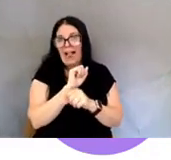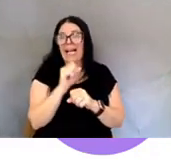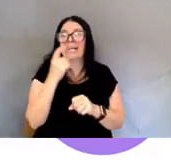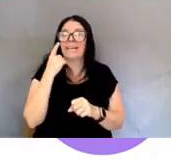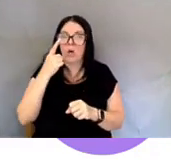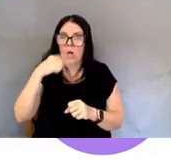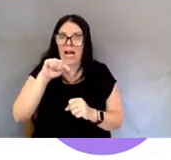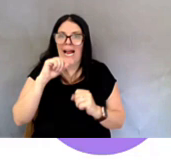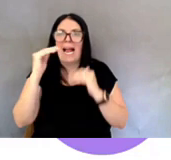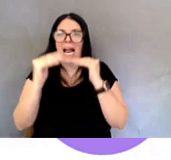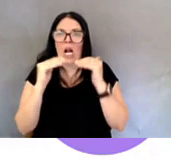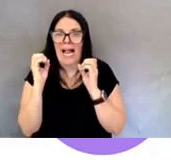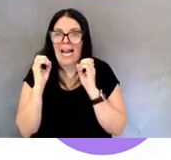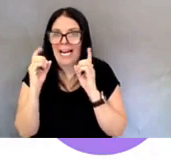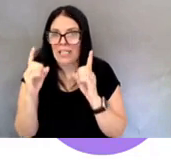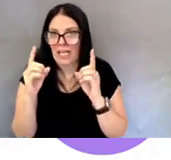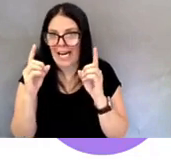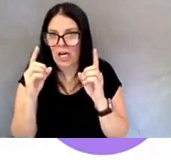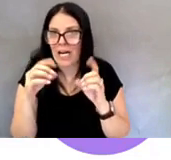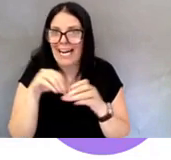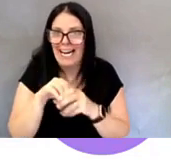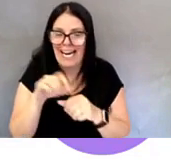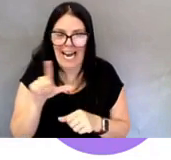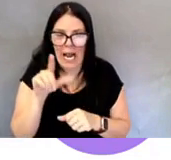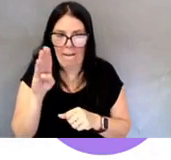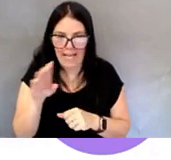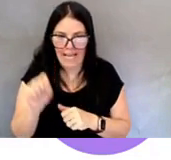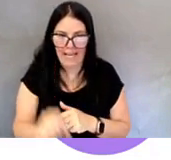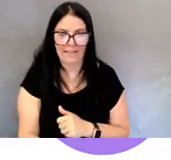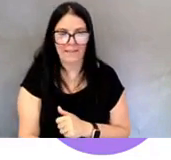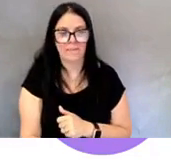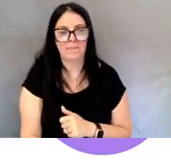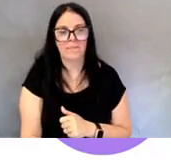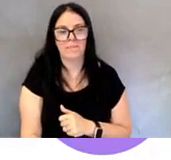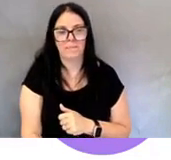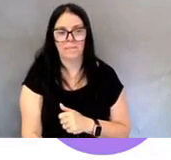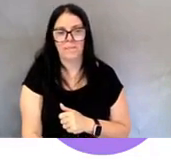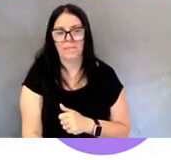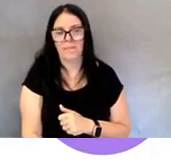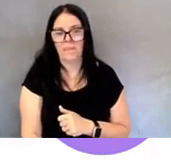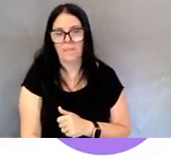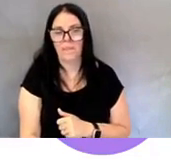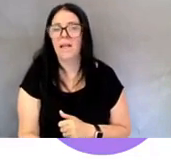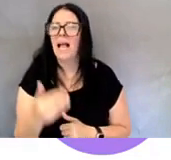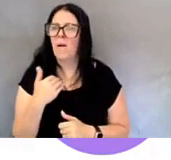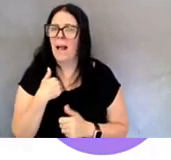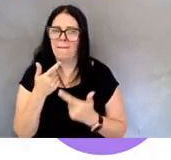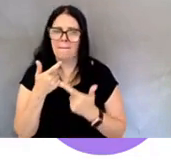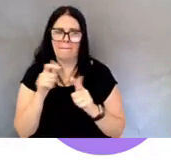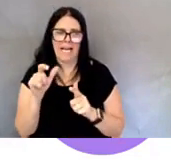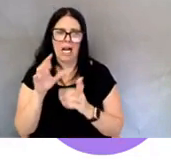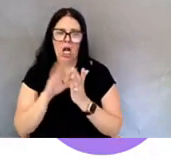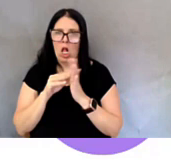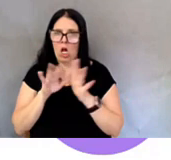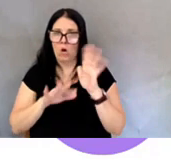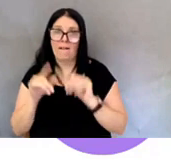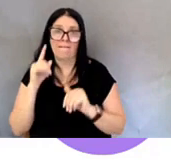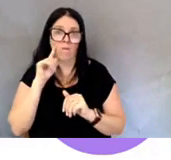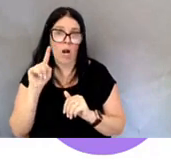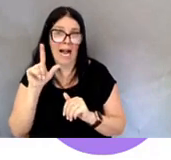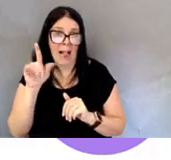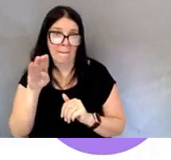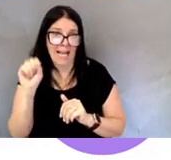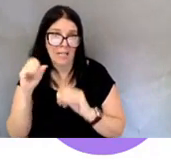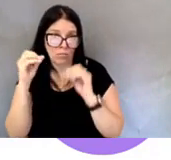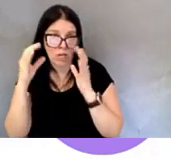adult educator in LBS. And there was a steep learning curve for both LBS practitioners and learners,